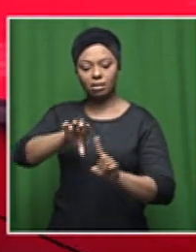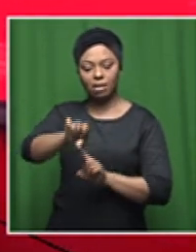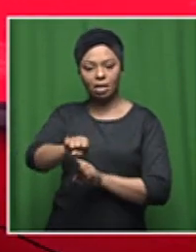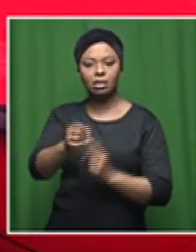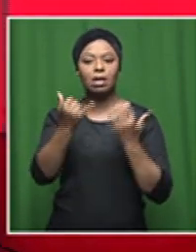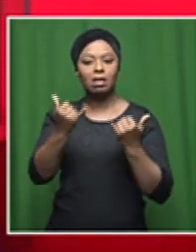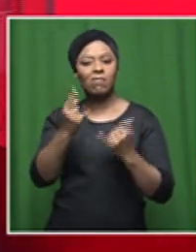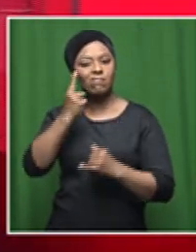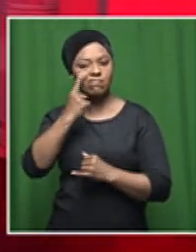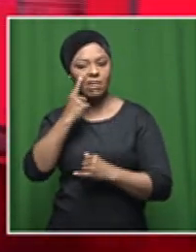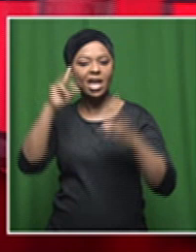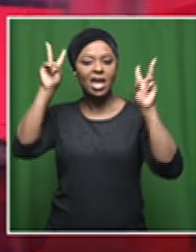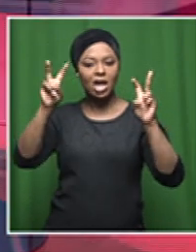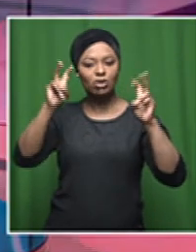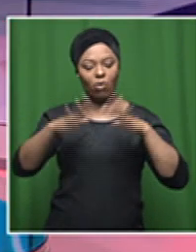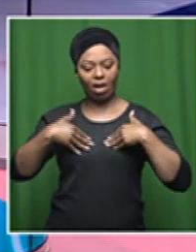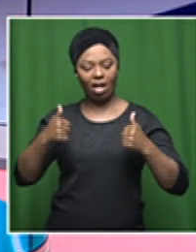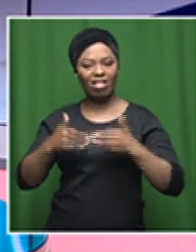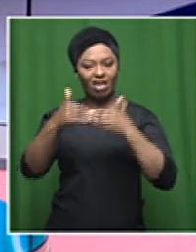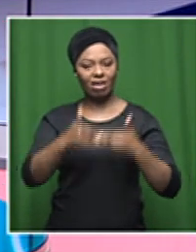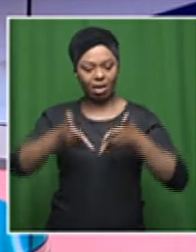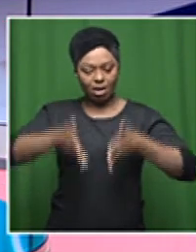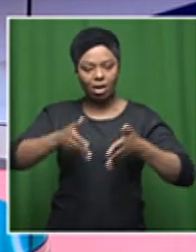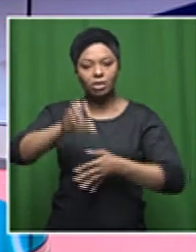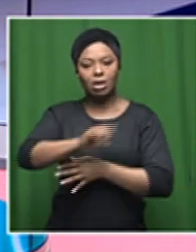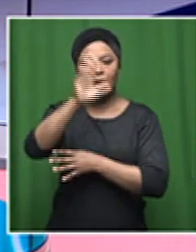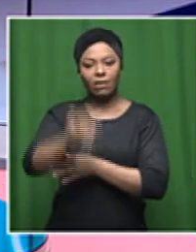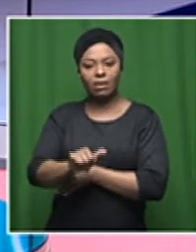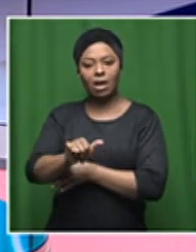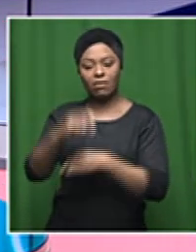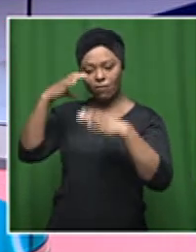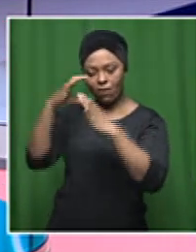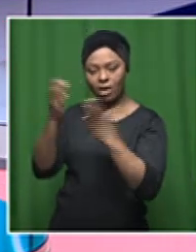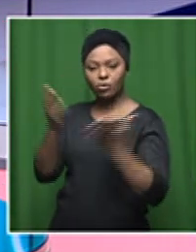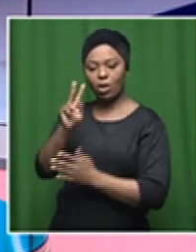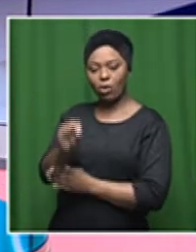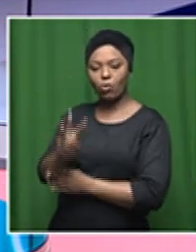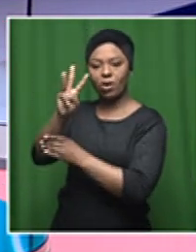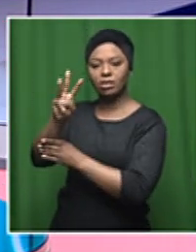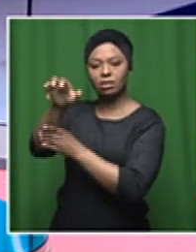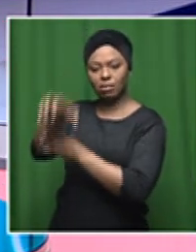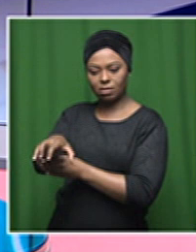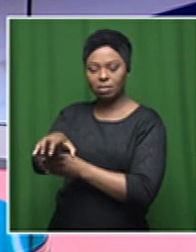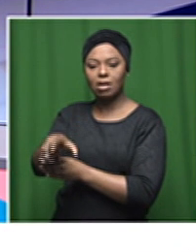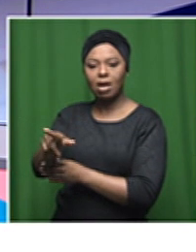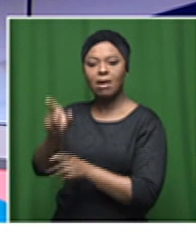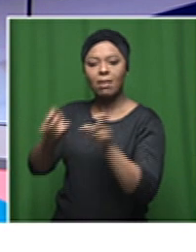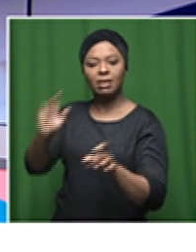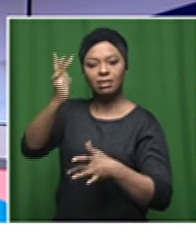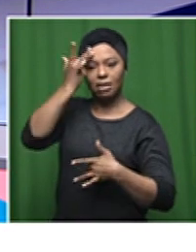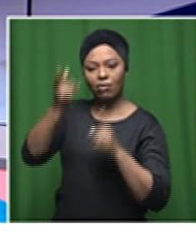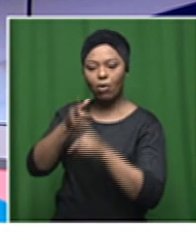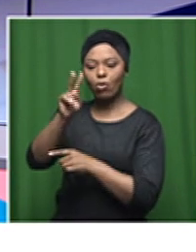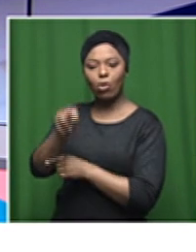of healthcare in South Africa with the focus on the Northwest province. Coming up on the program, we'll hear from patients in the Northwest as well as